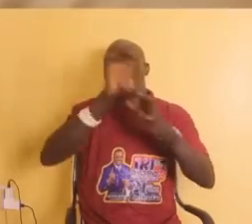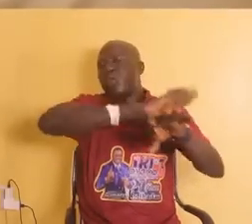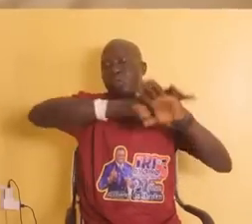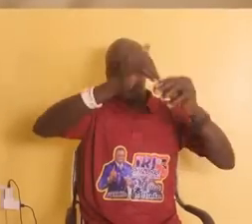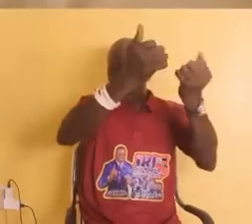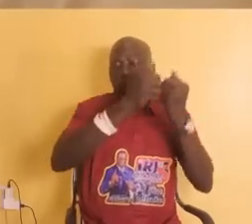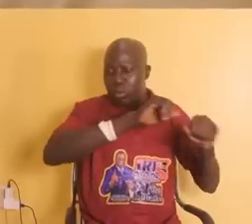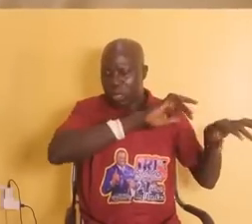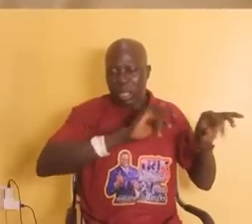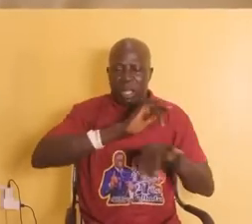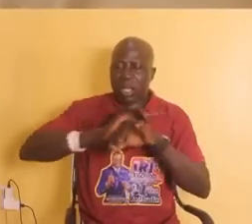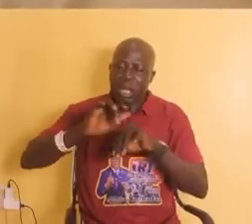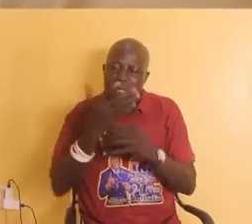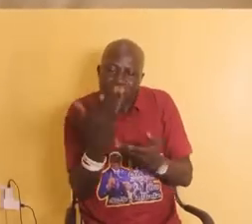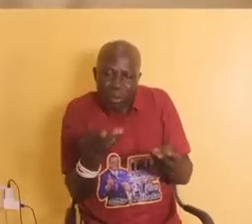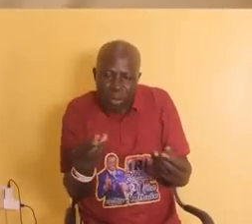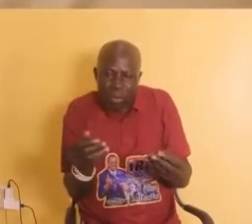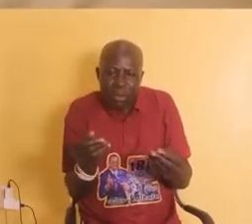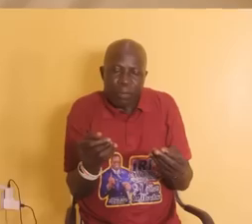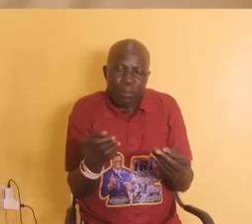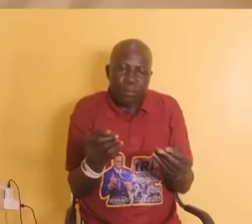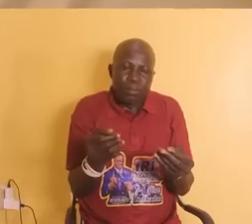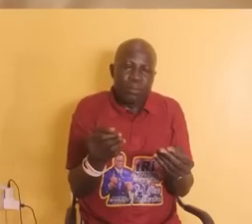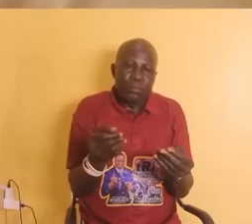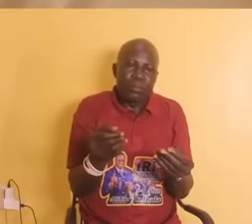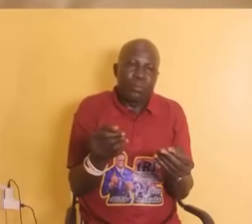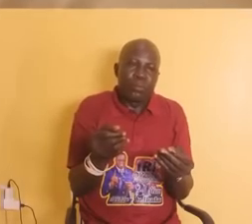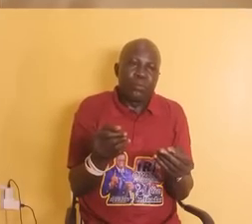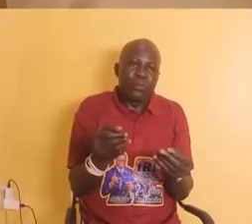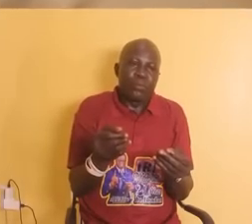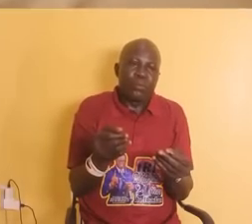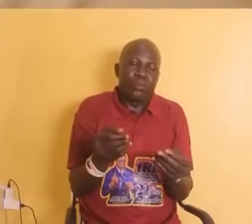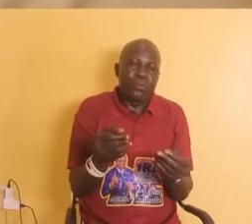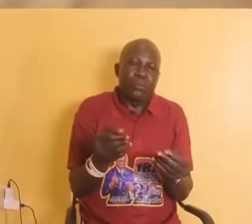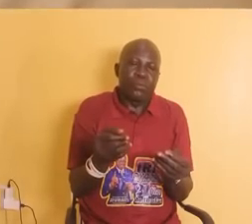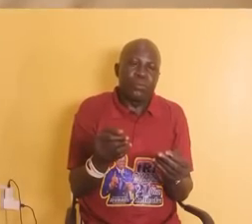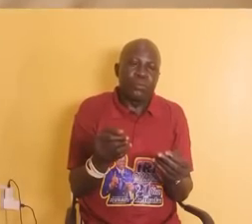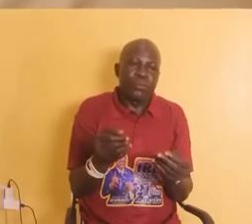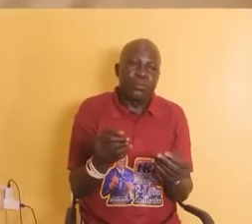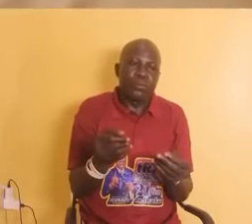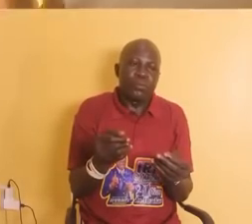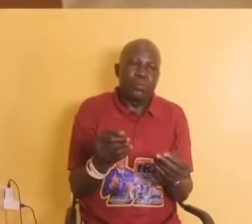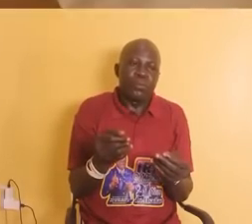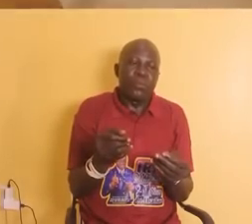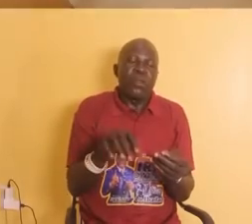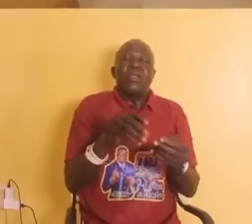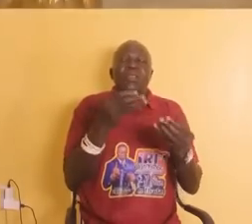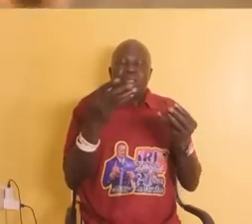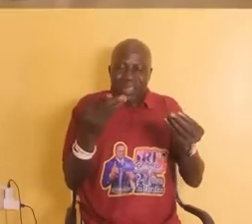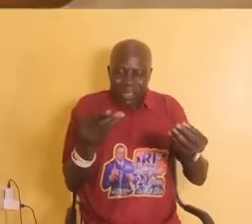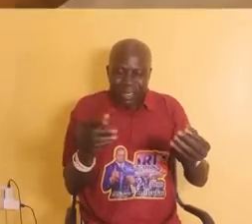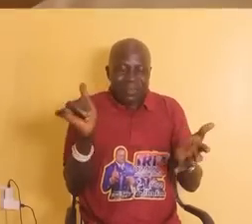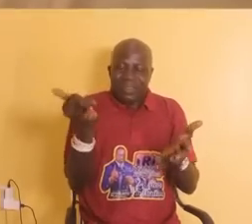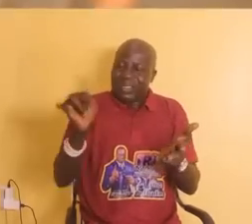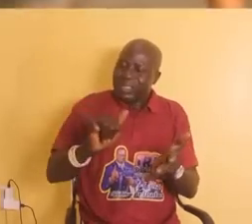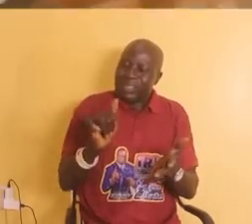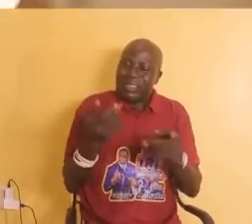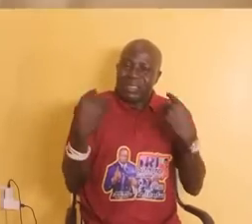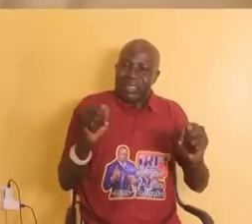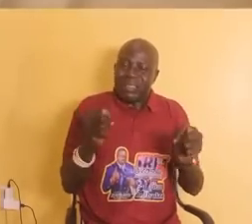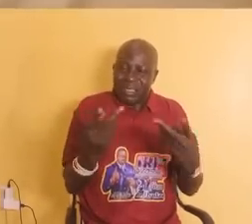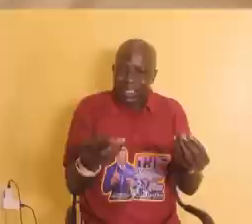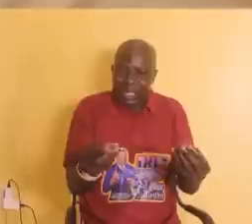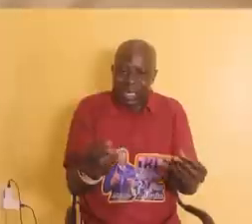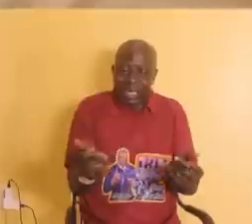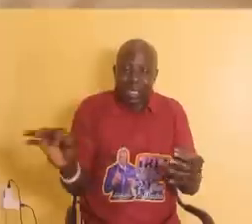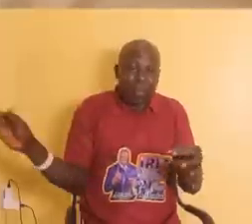They want to bring you out of the ati nla. Yes. Si let in so fun wara ati fun yin. Let in so fun wara ati fun yin.